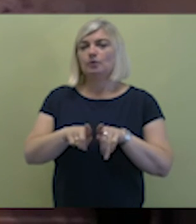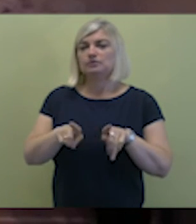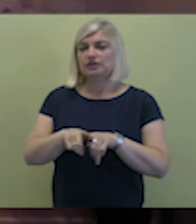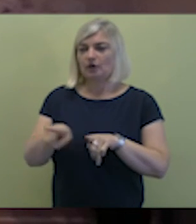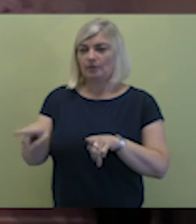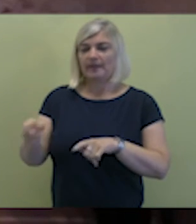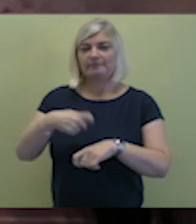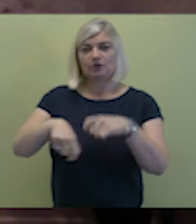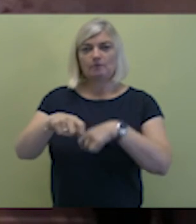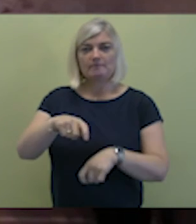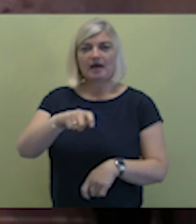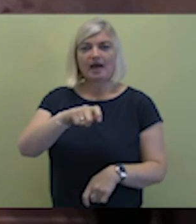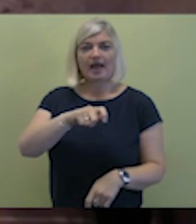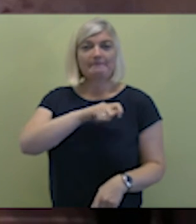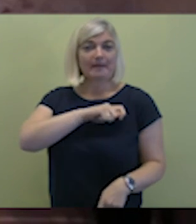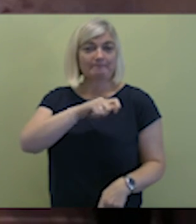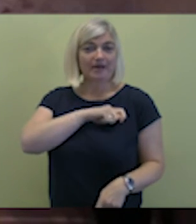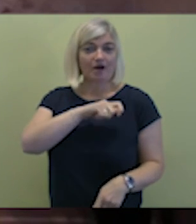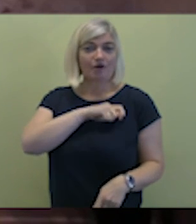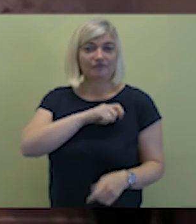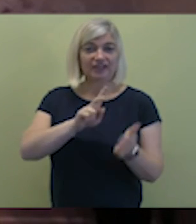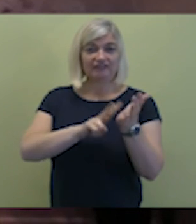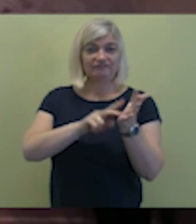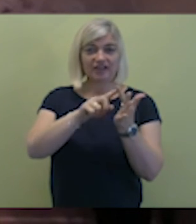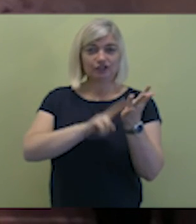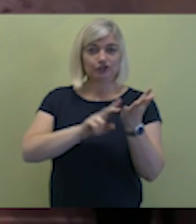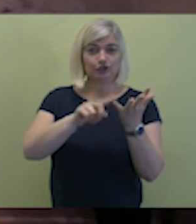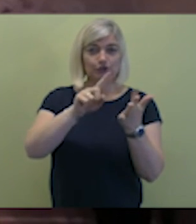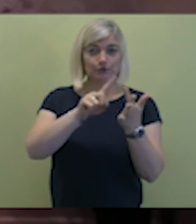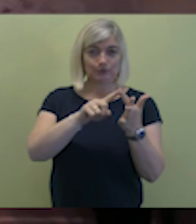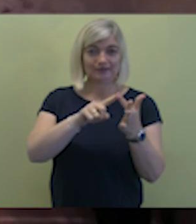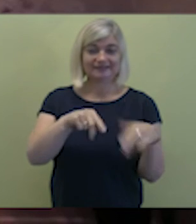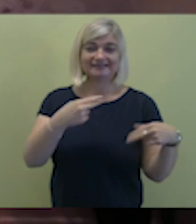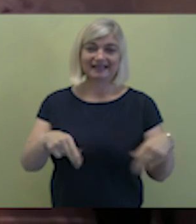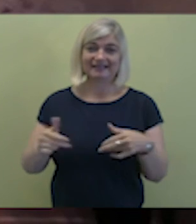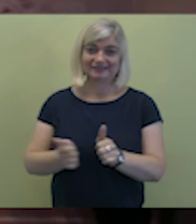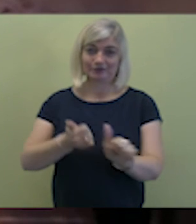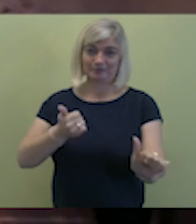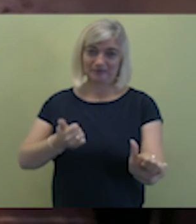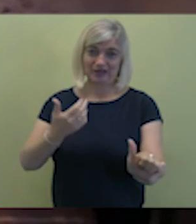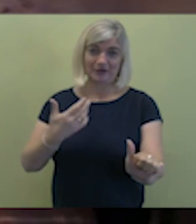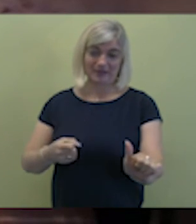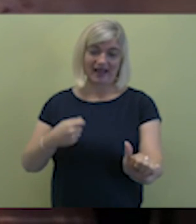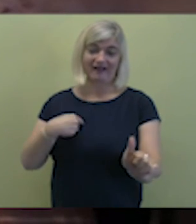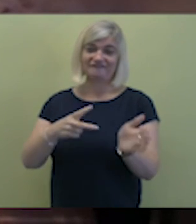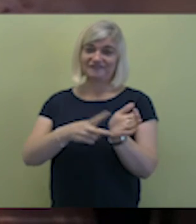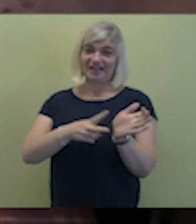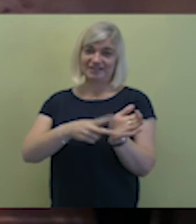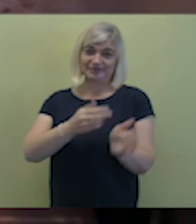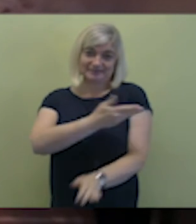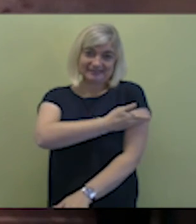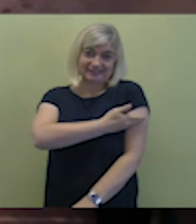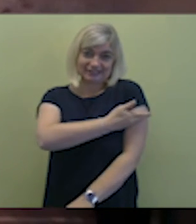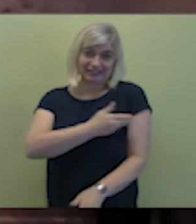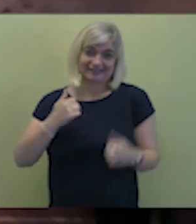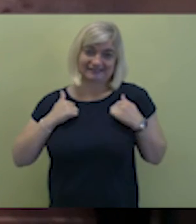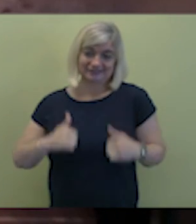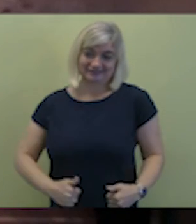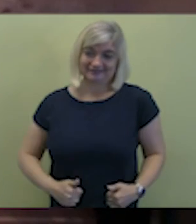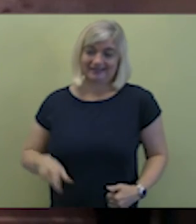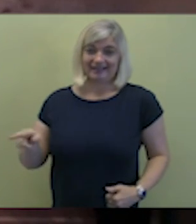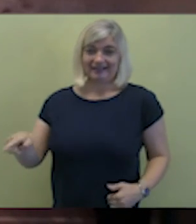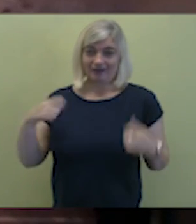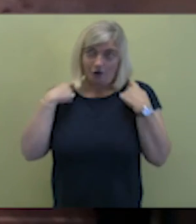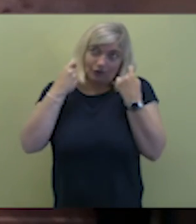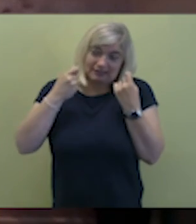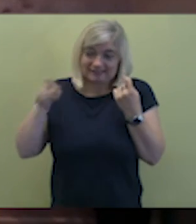they become a member of the Venue Dance Company, which, as you will see, we're wearing our venue t-shirts. Lots of the students like to walk